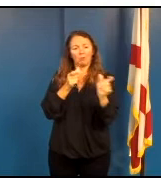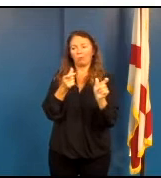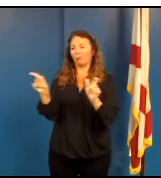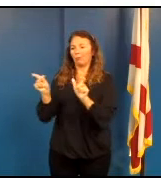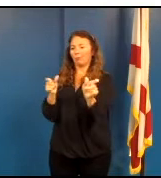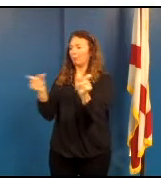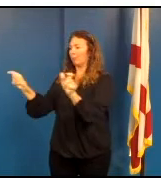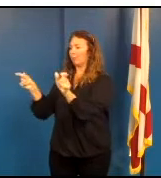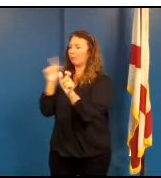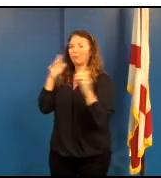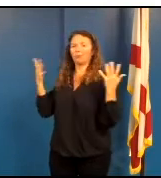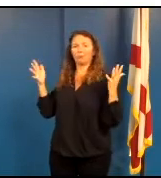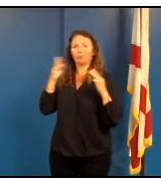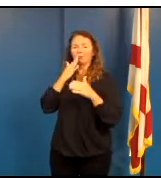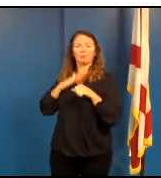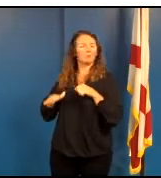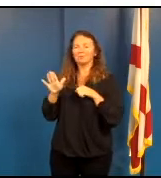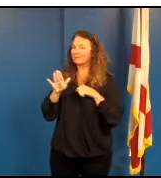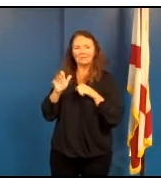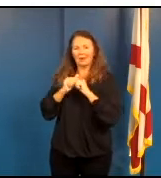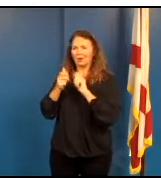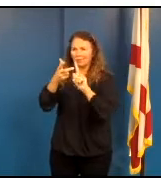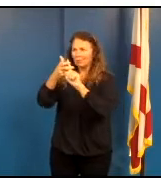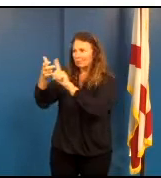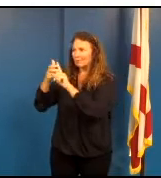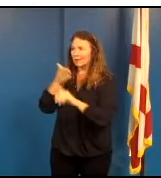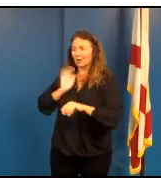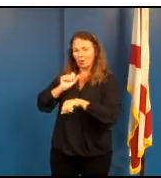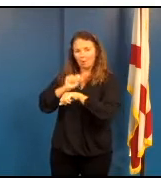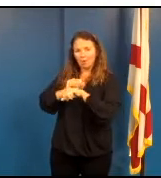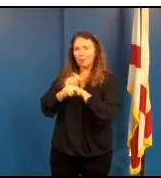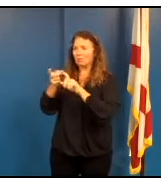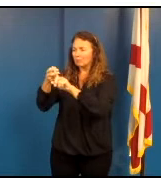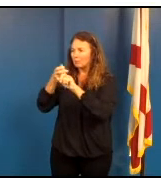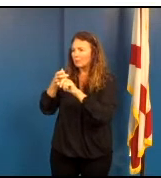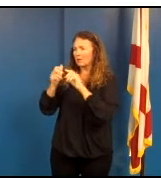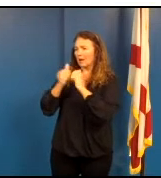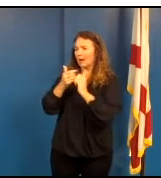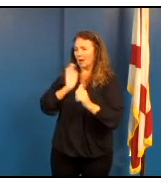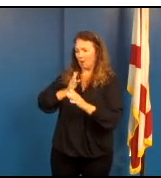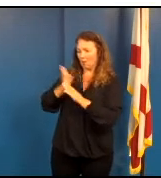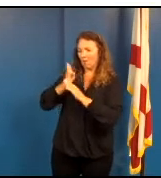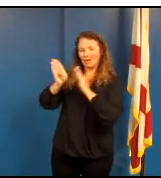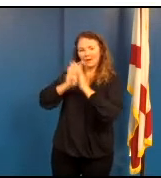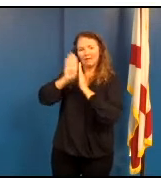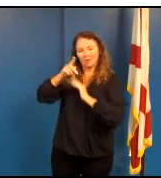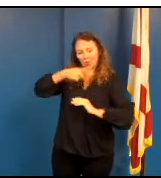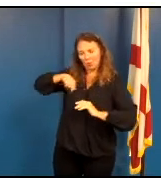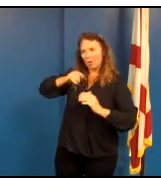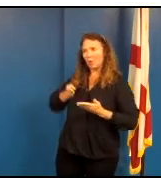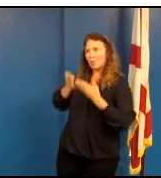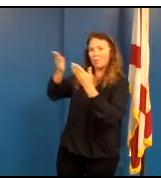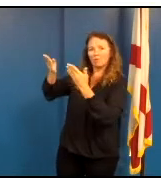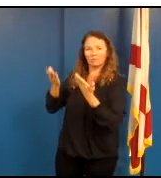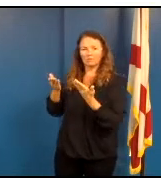at how employees are recruited, how they are onboarded, and what type of professional development. Something